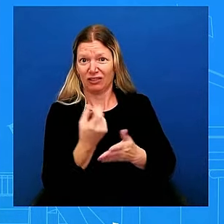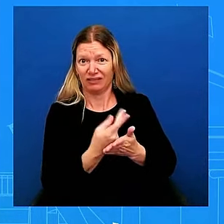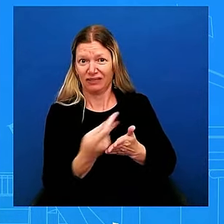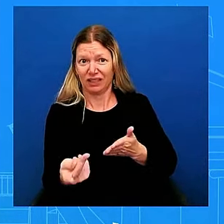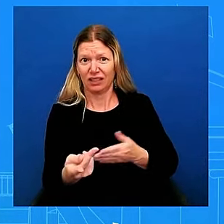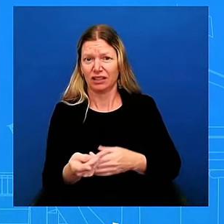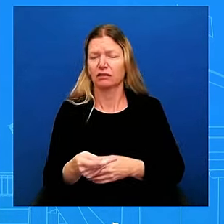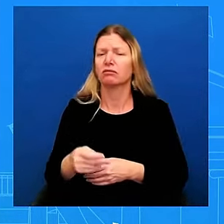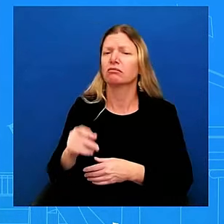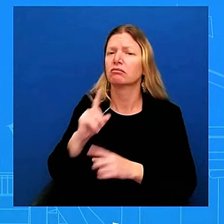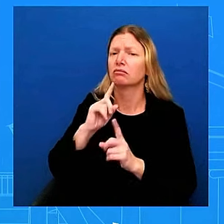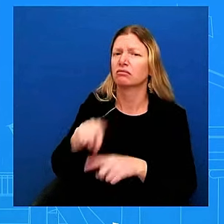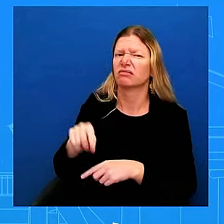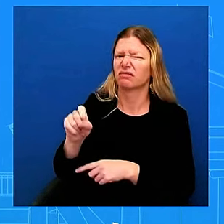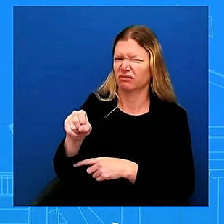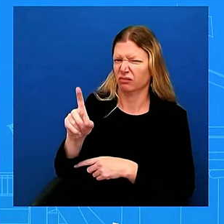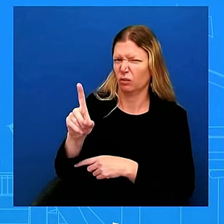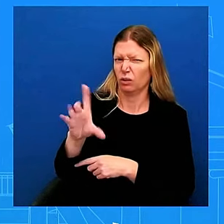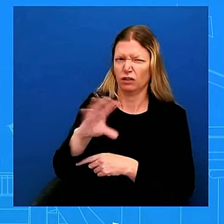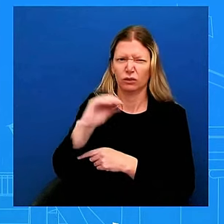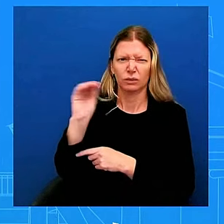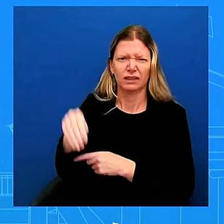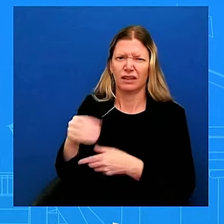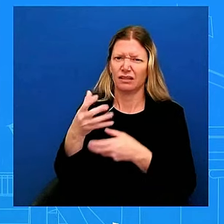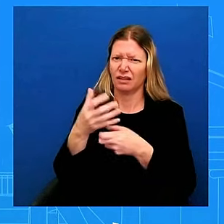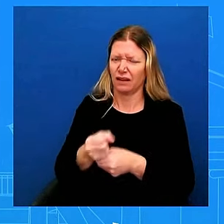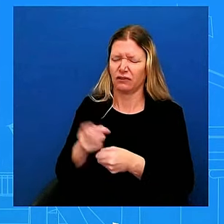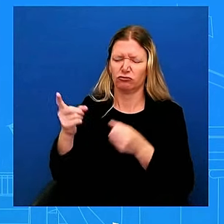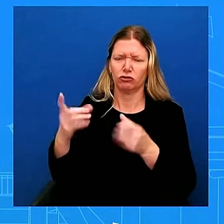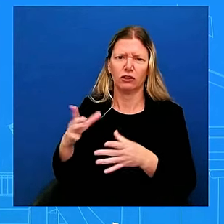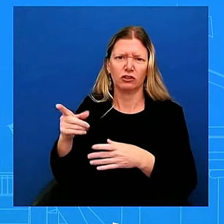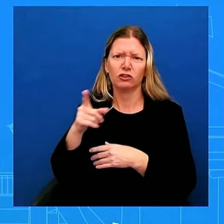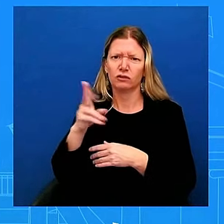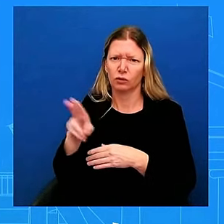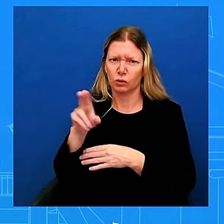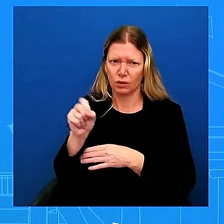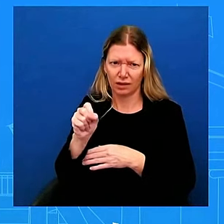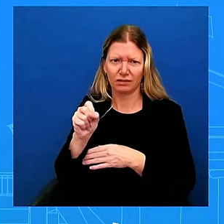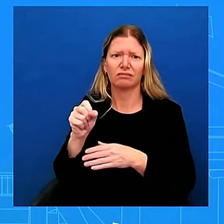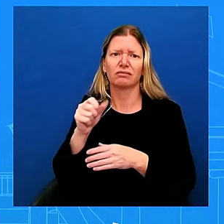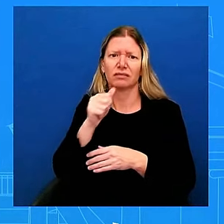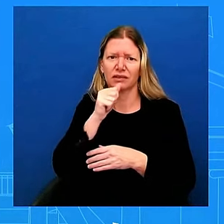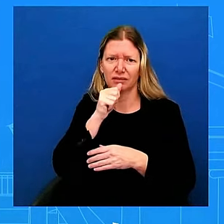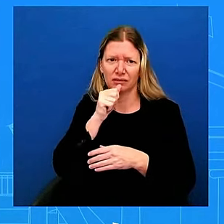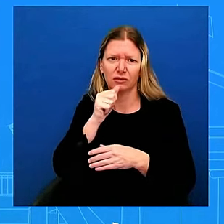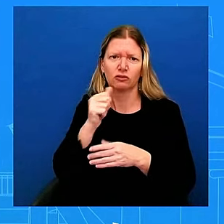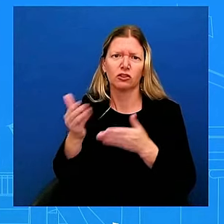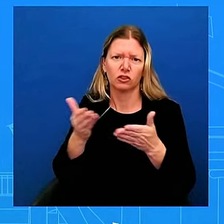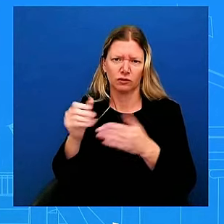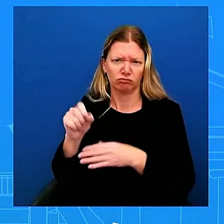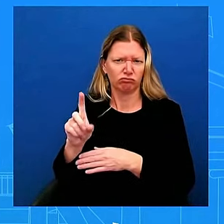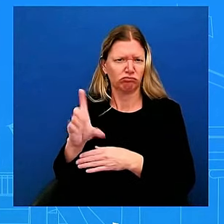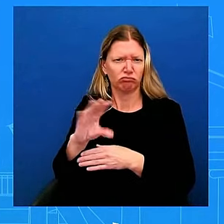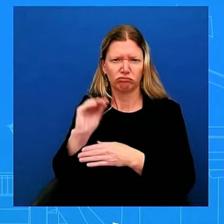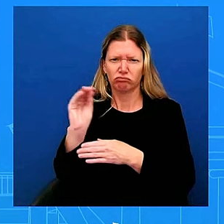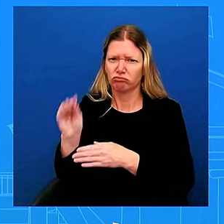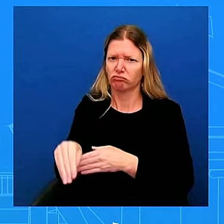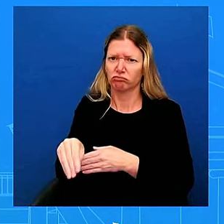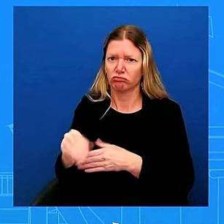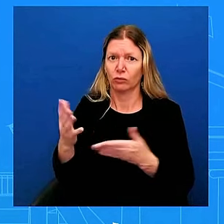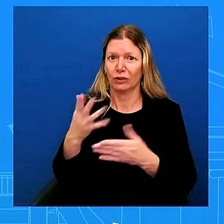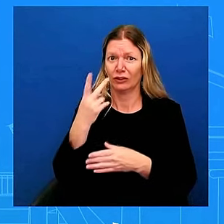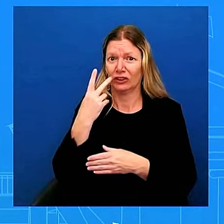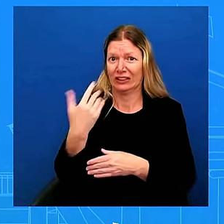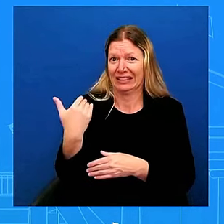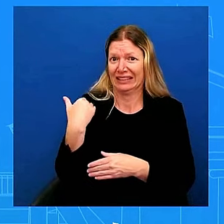Service. I have 100% confidence in the United States Secret Service. And what you saw on stage on Saturday